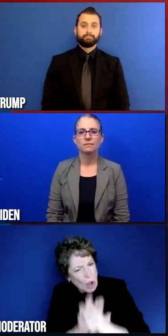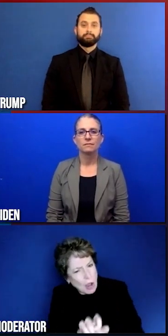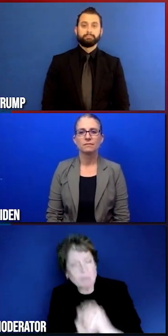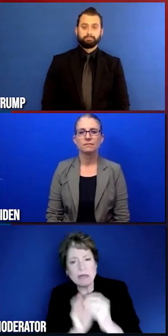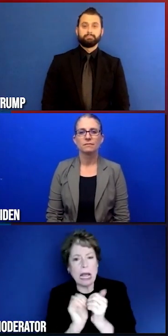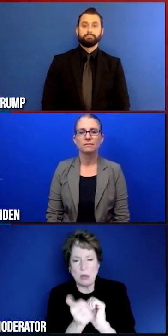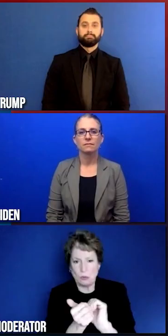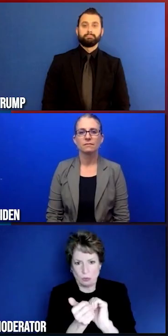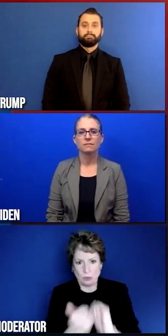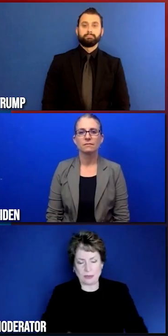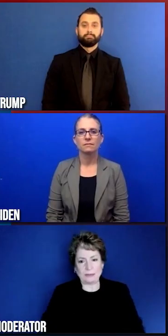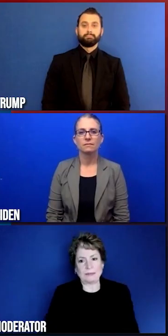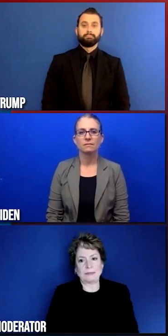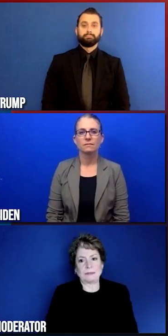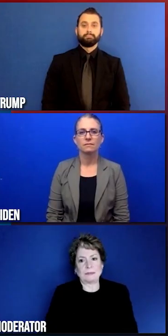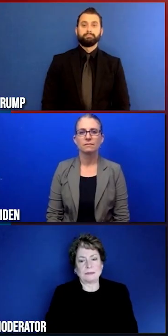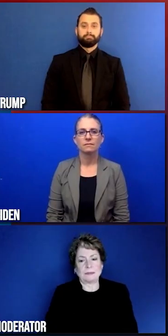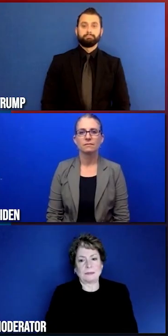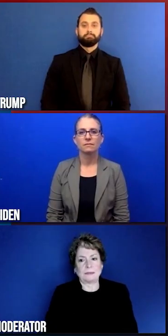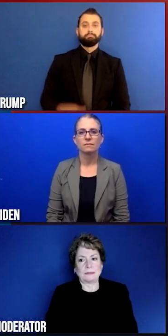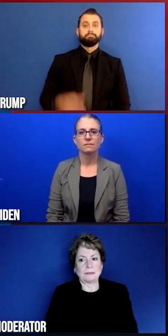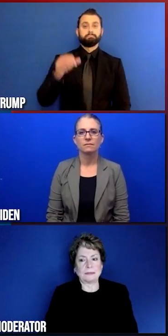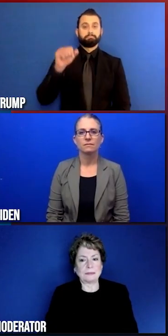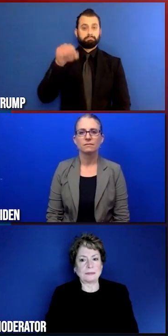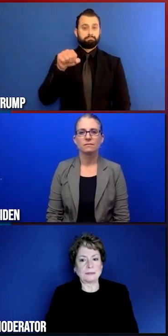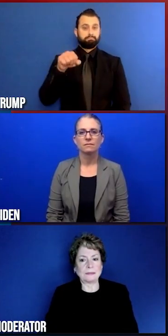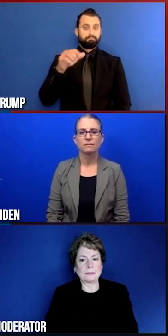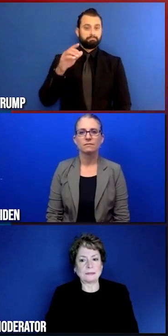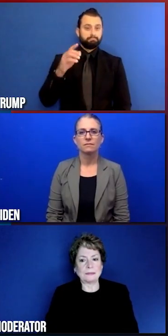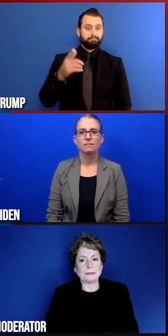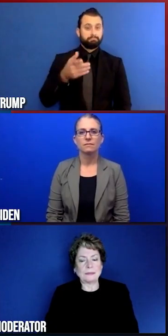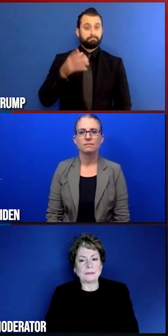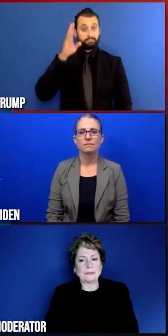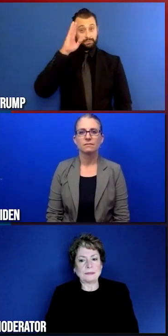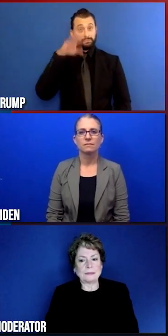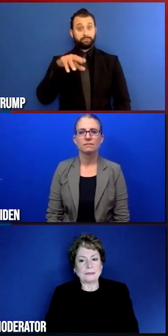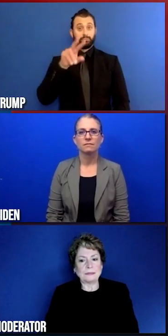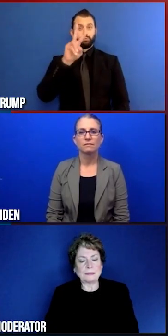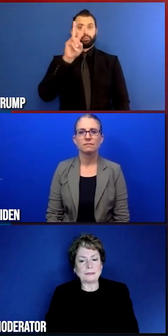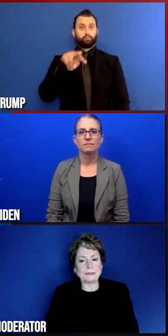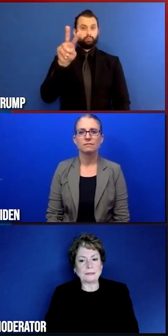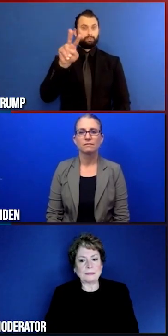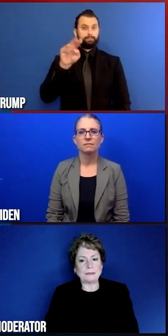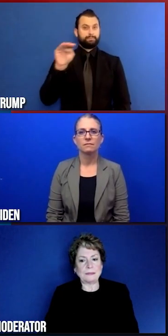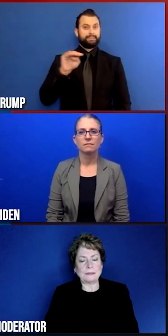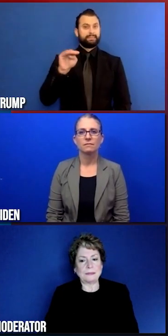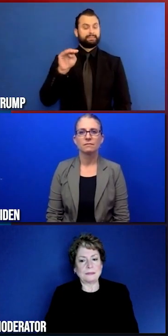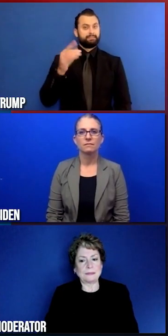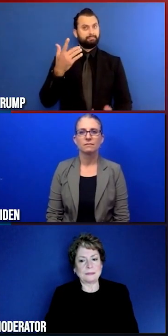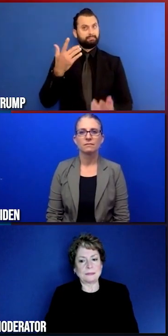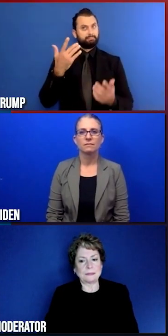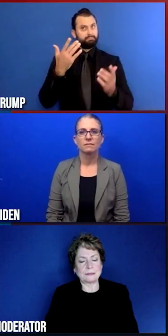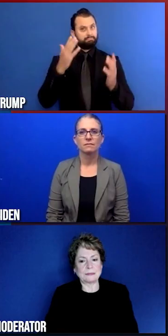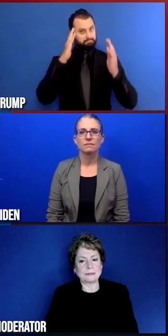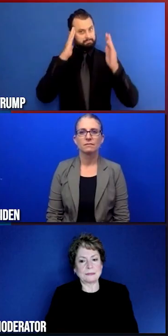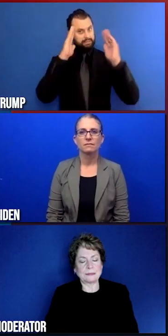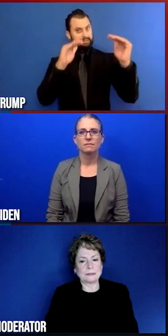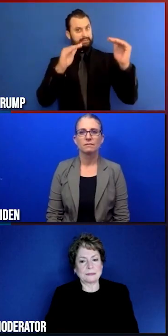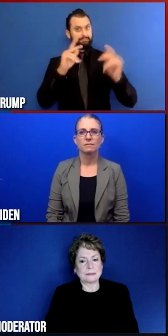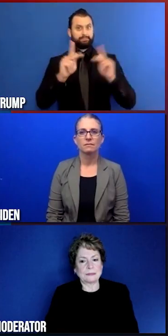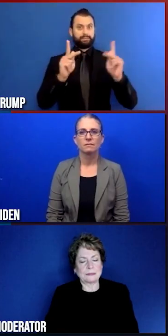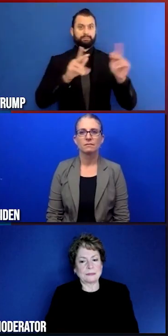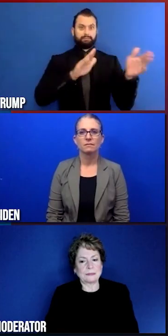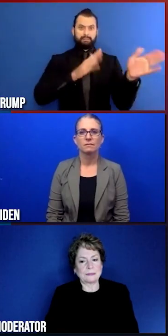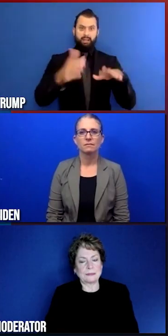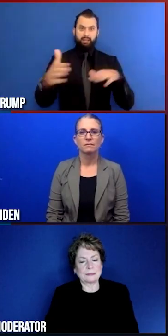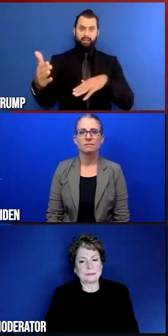were expected to die. We closed up the greatest economy in the world in order to fight this horrible disease that came from